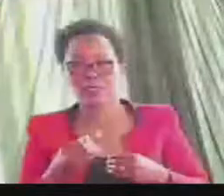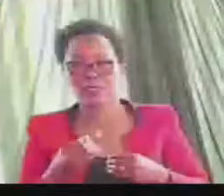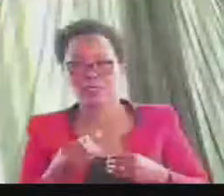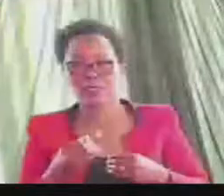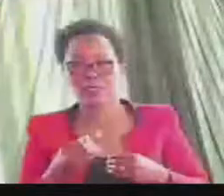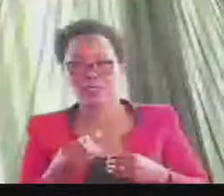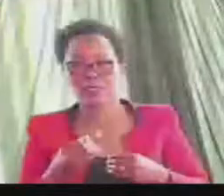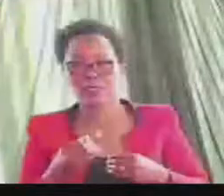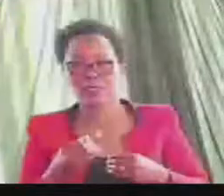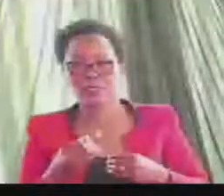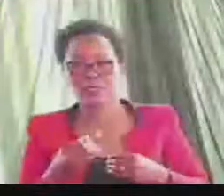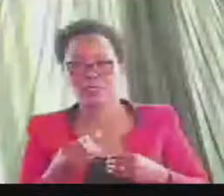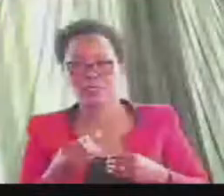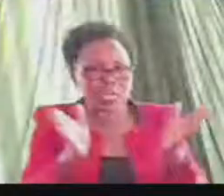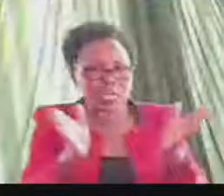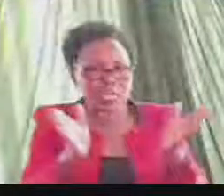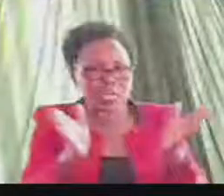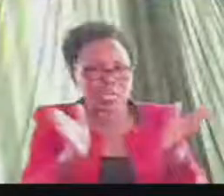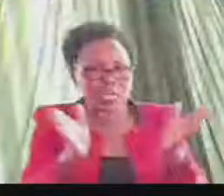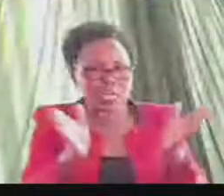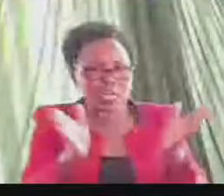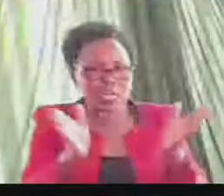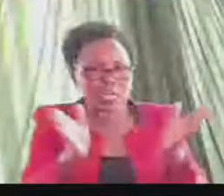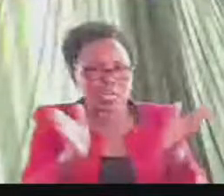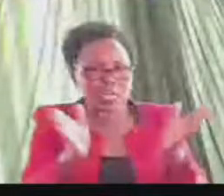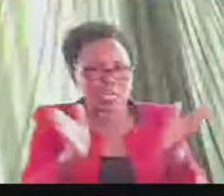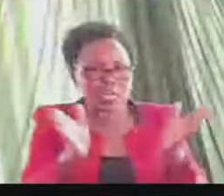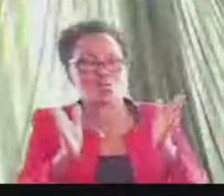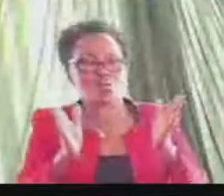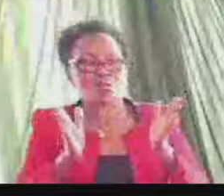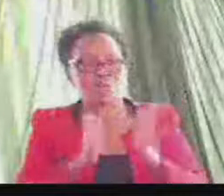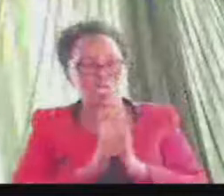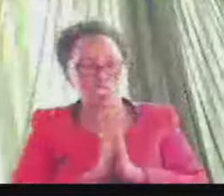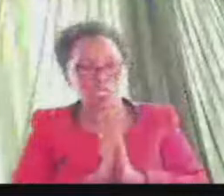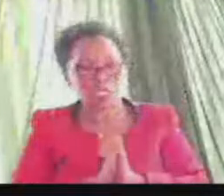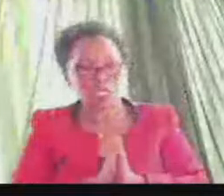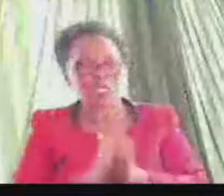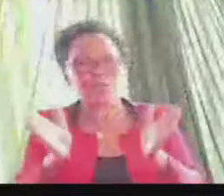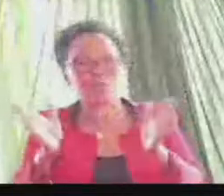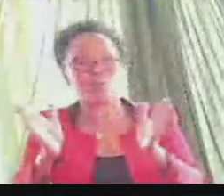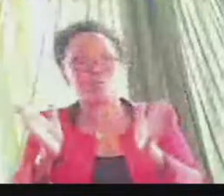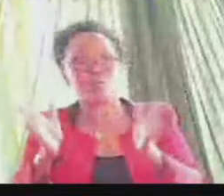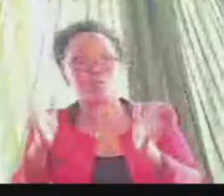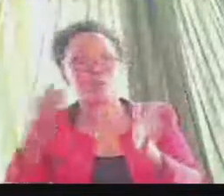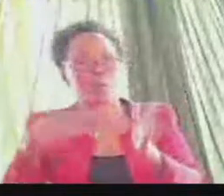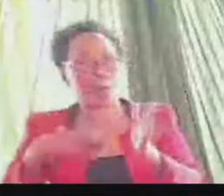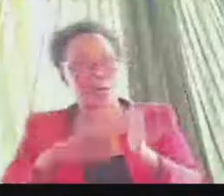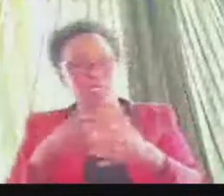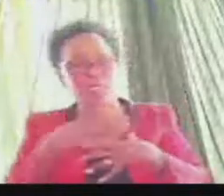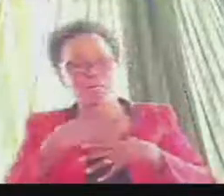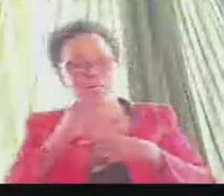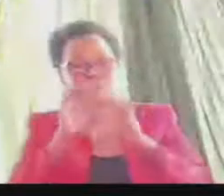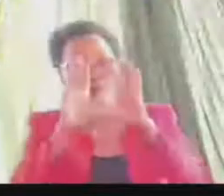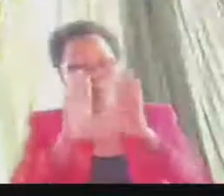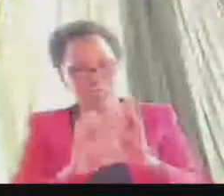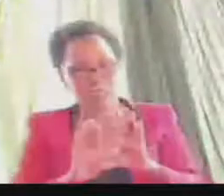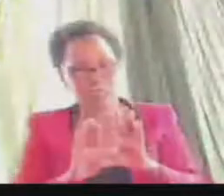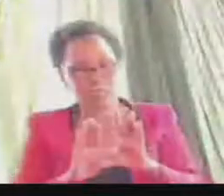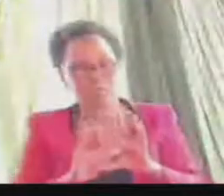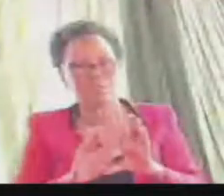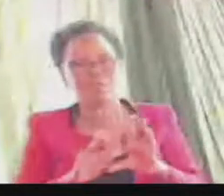public importance. What to you is the difference between a matter of public